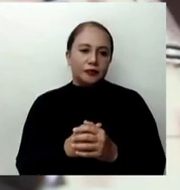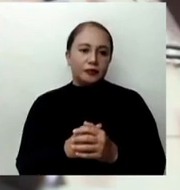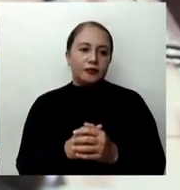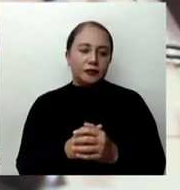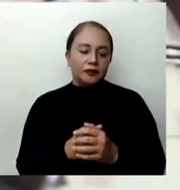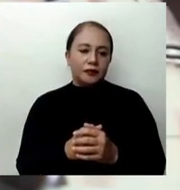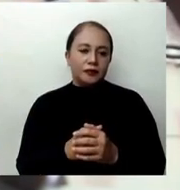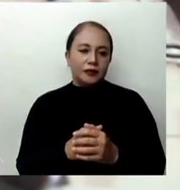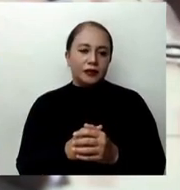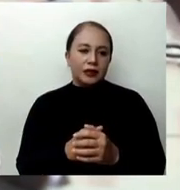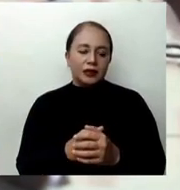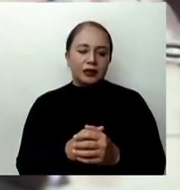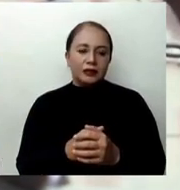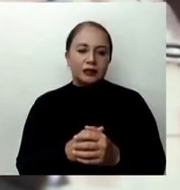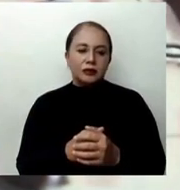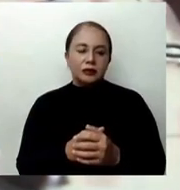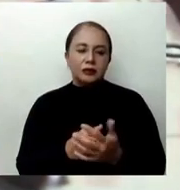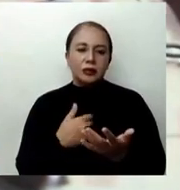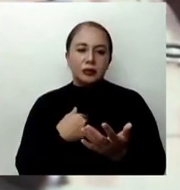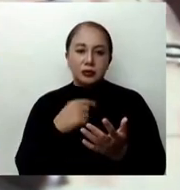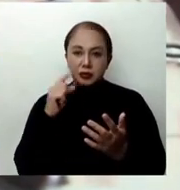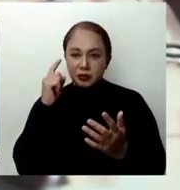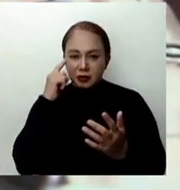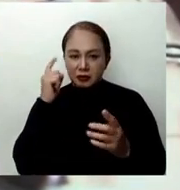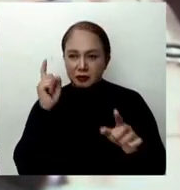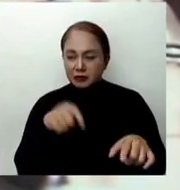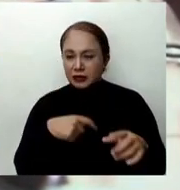shouldn't the gavel fall hardest on them?